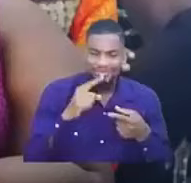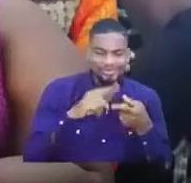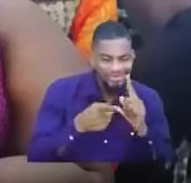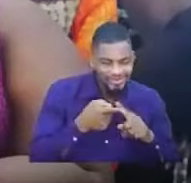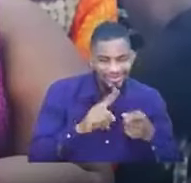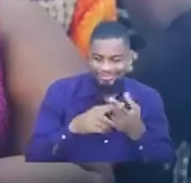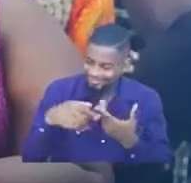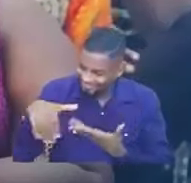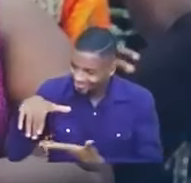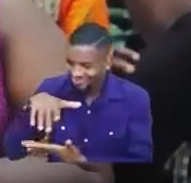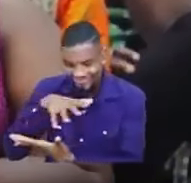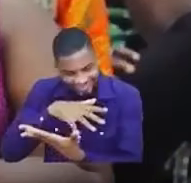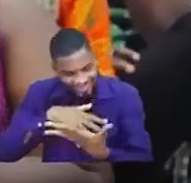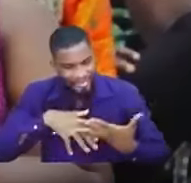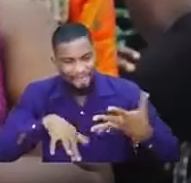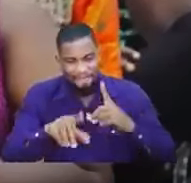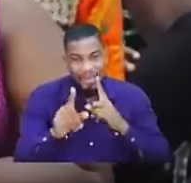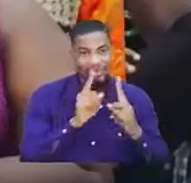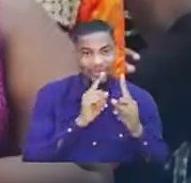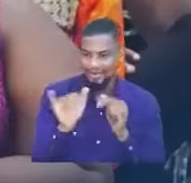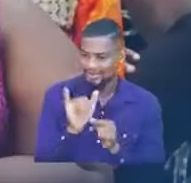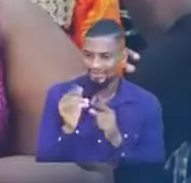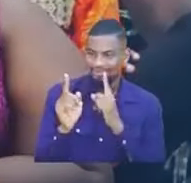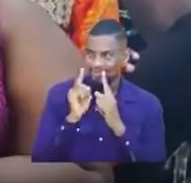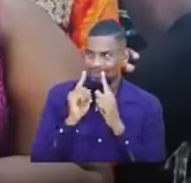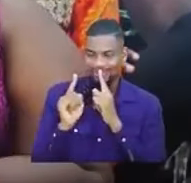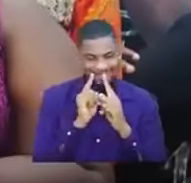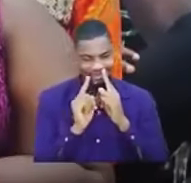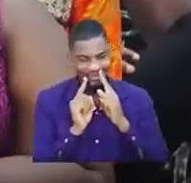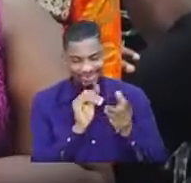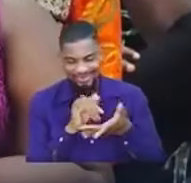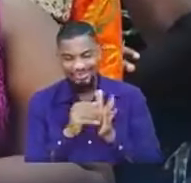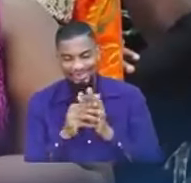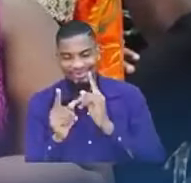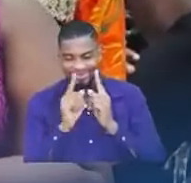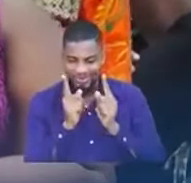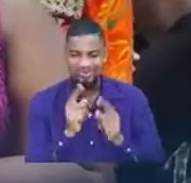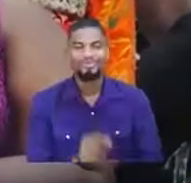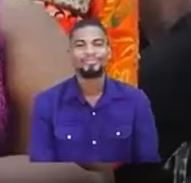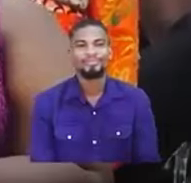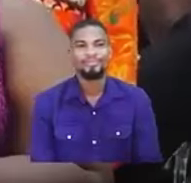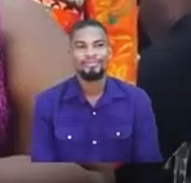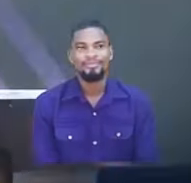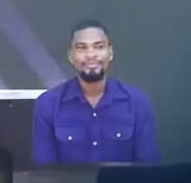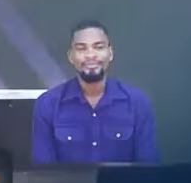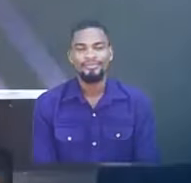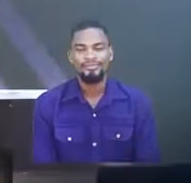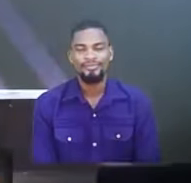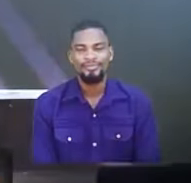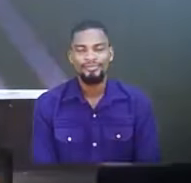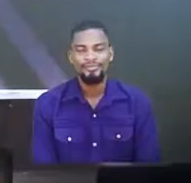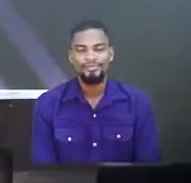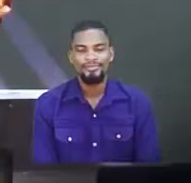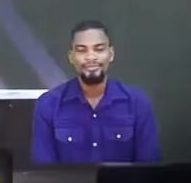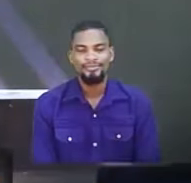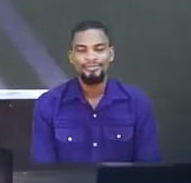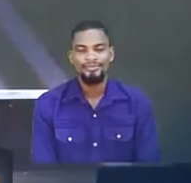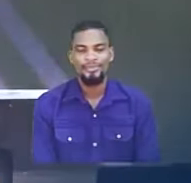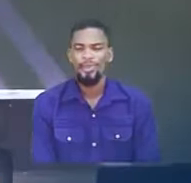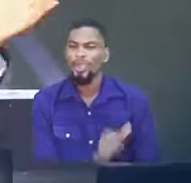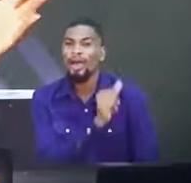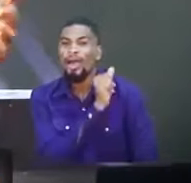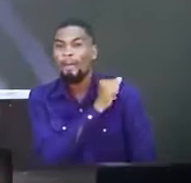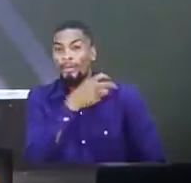because we talk and they also talk to us. That is friend. See, Amnon's problem, all that